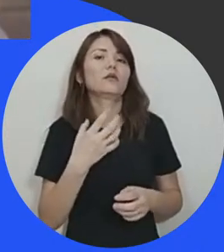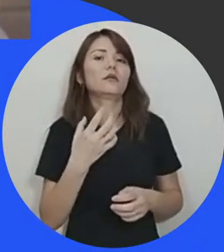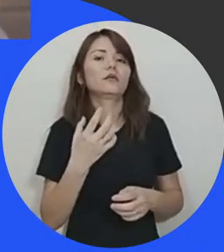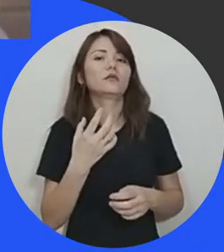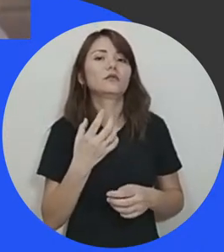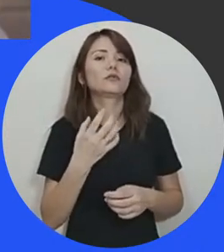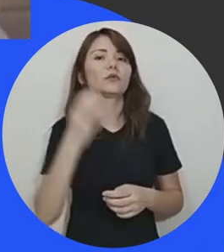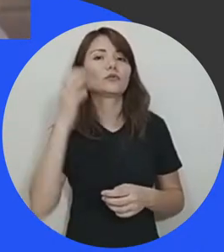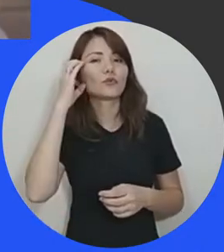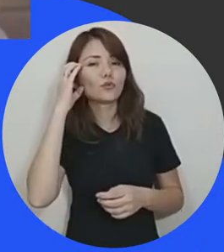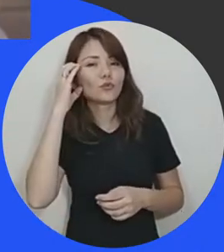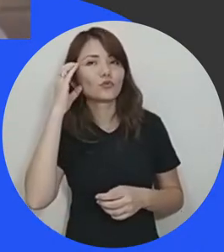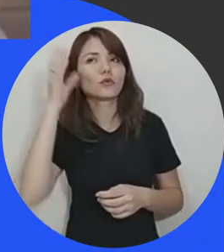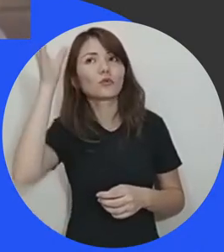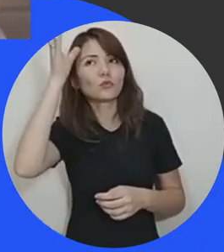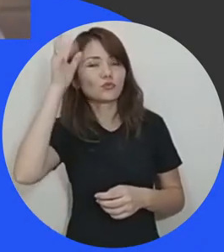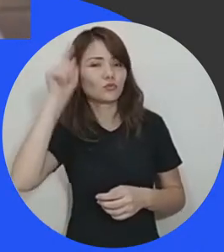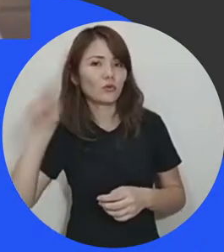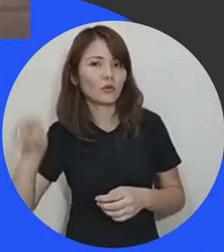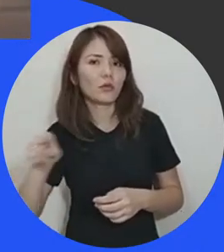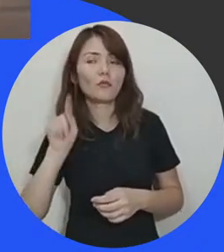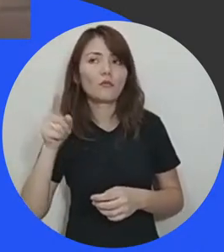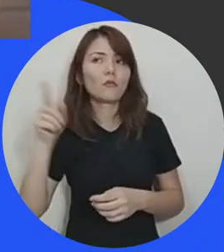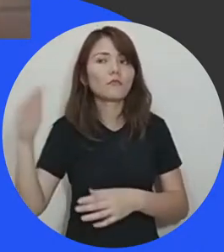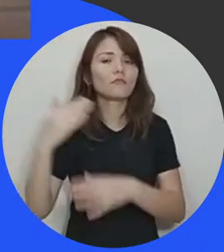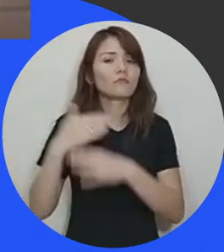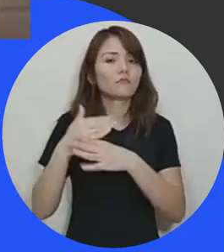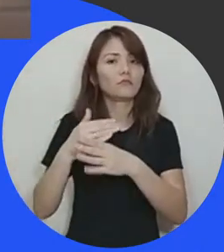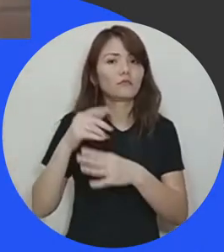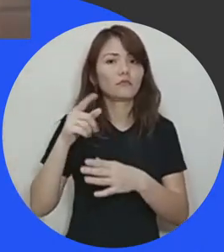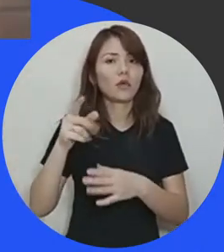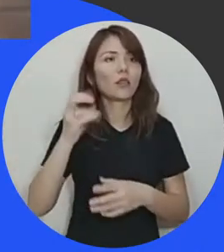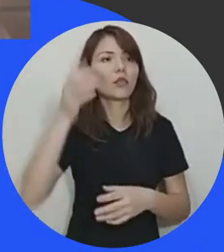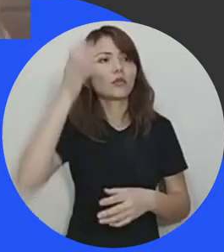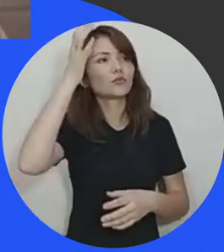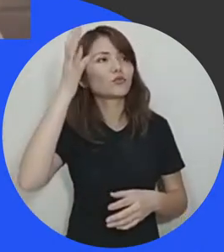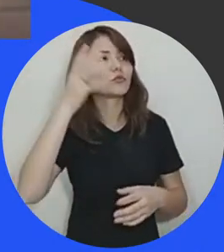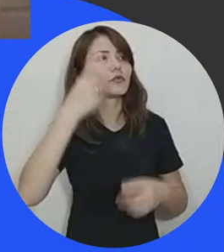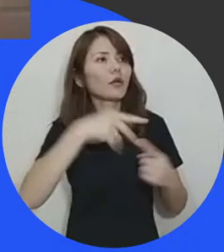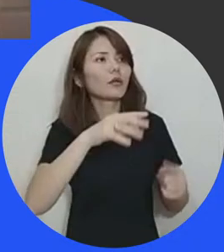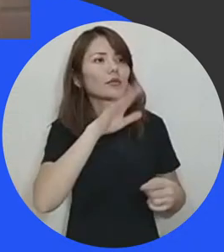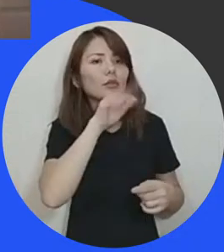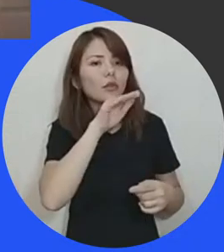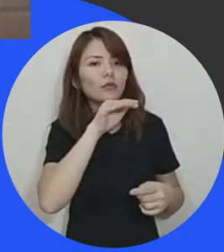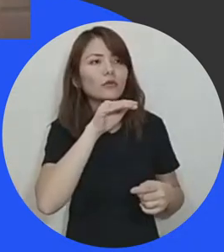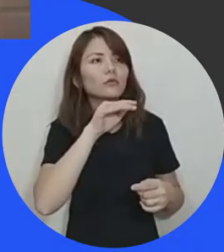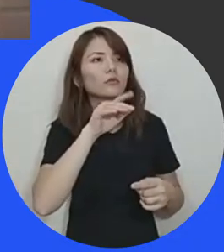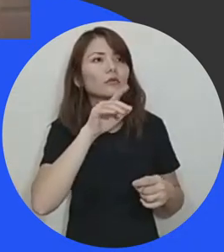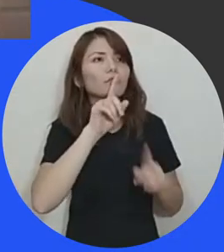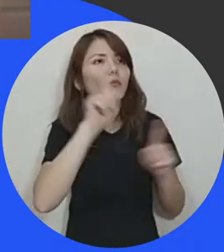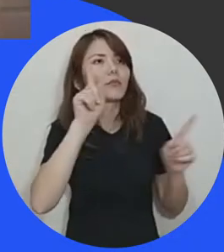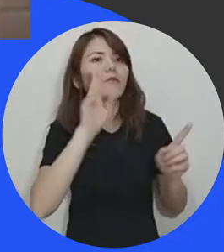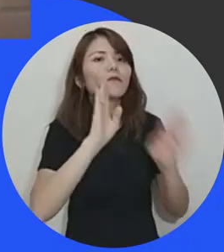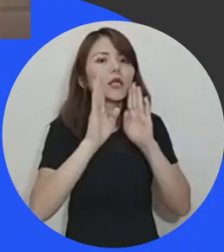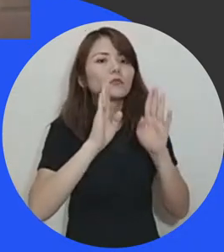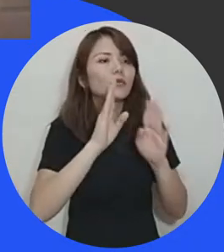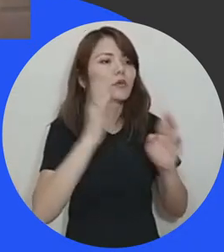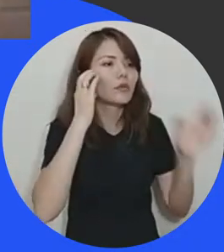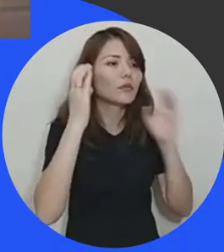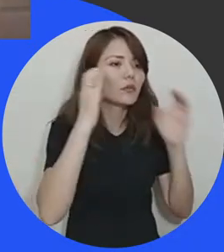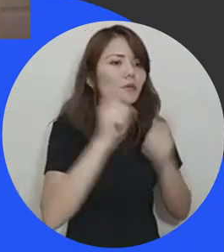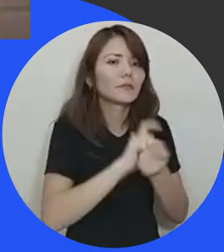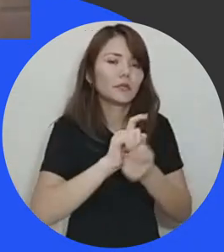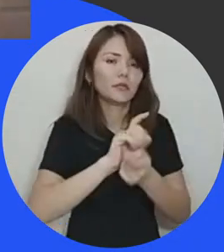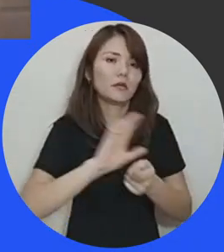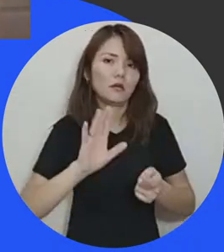crazy uncles or strange people on Facebook. So thank you again for finding time to explain this important topic